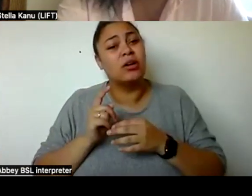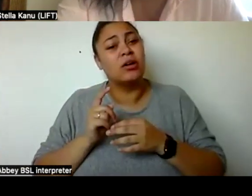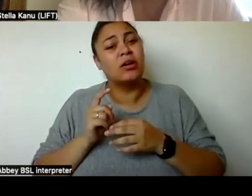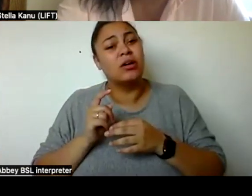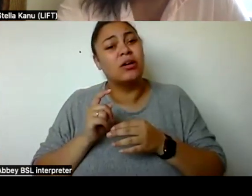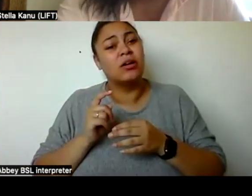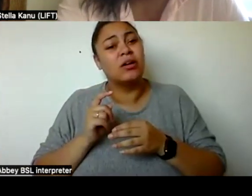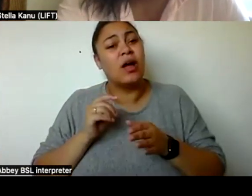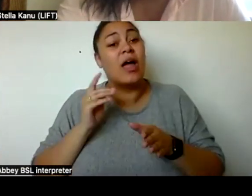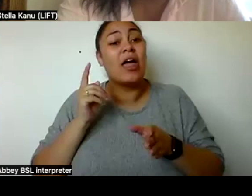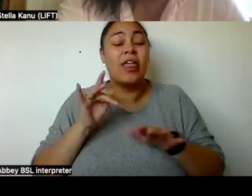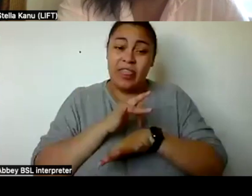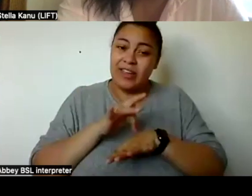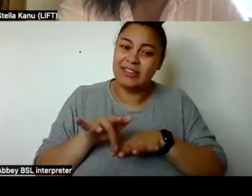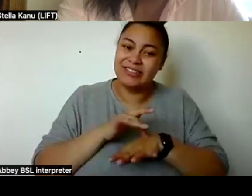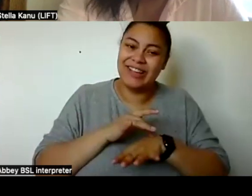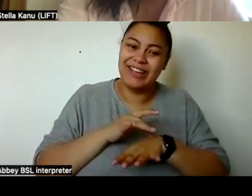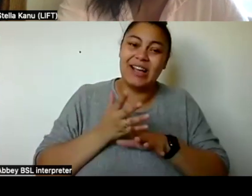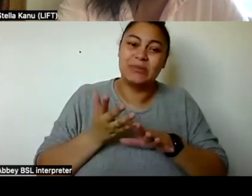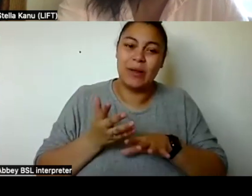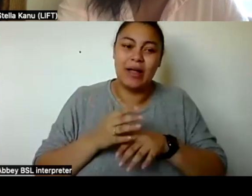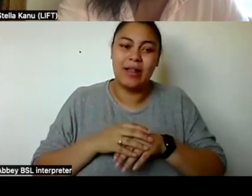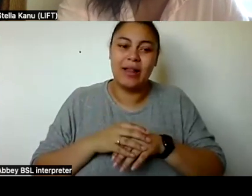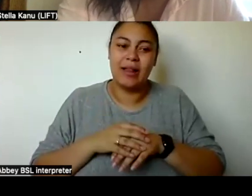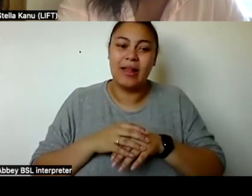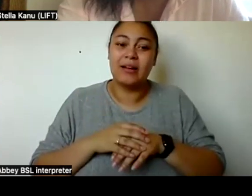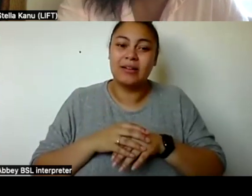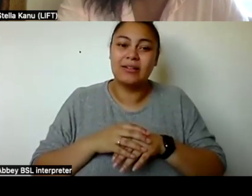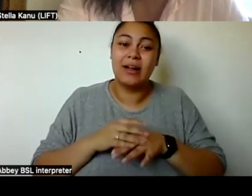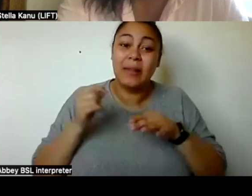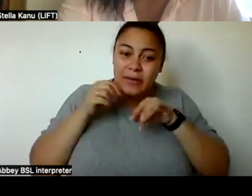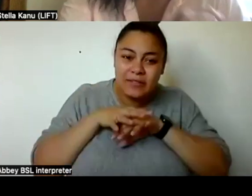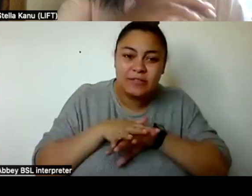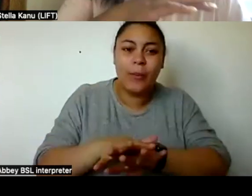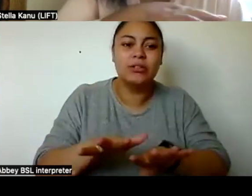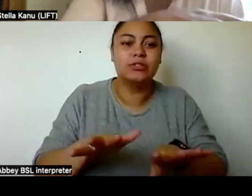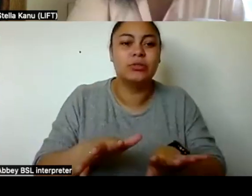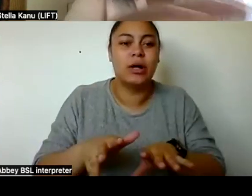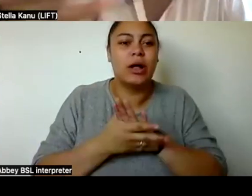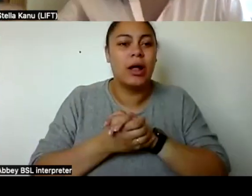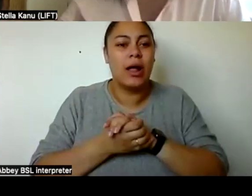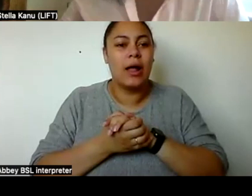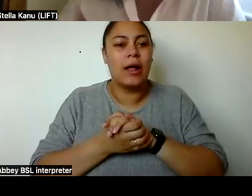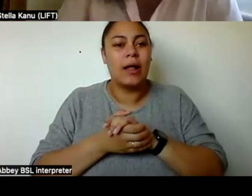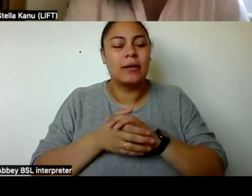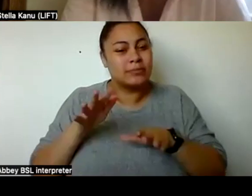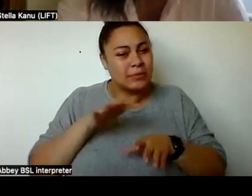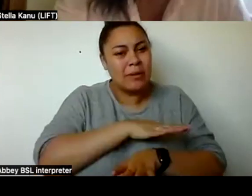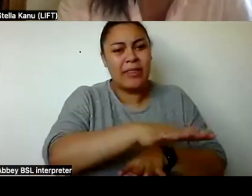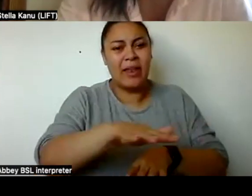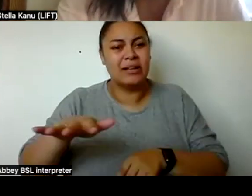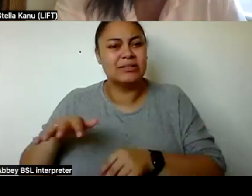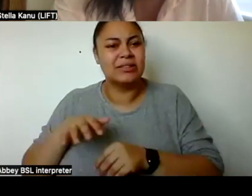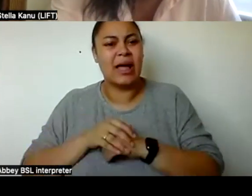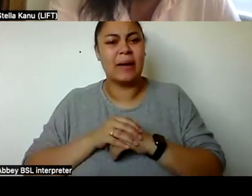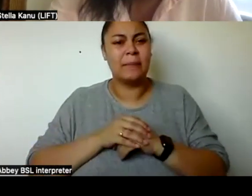migrants in theatre as well, I should say, that have also been really influential in terms of just being able to map the landscape and what it